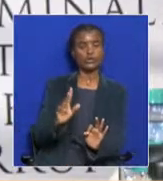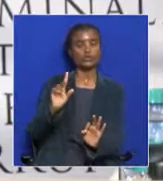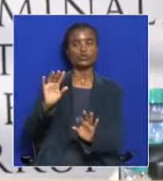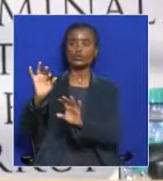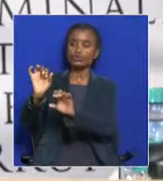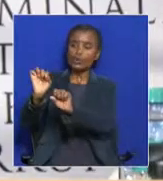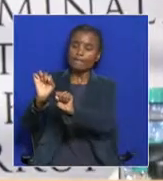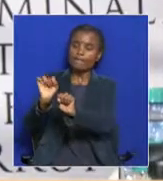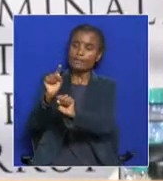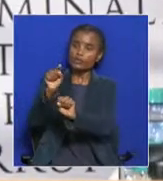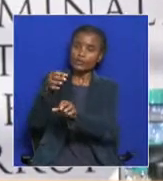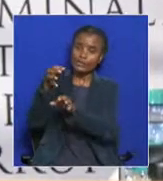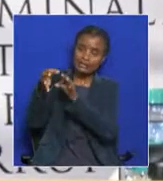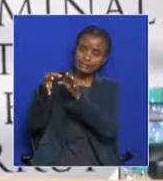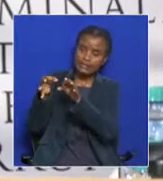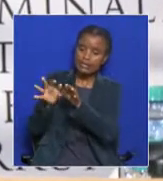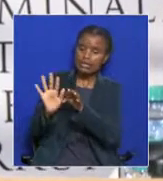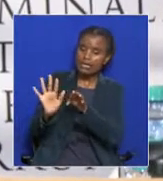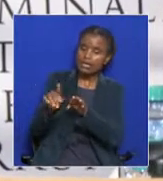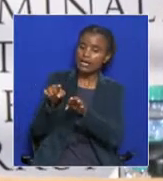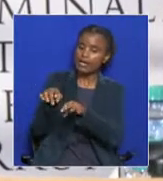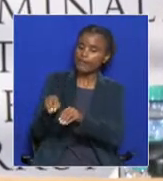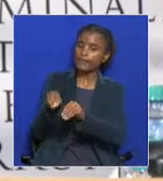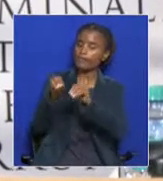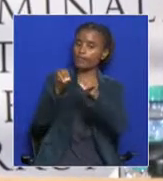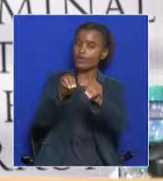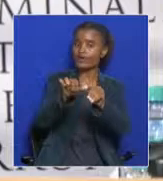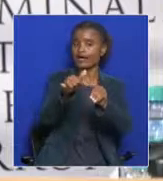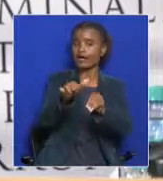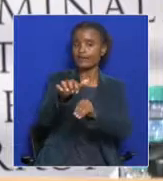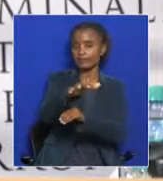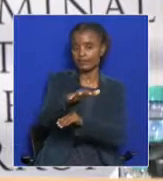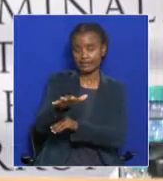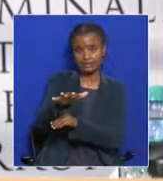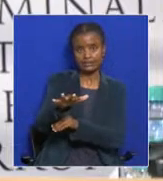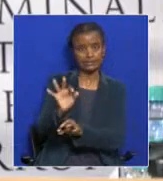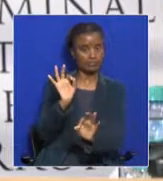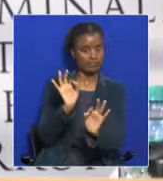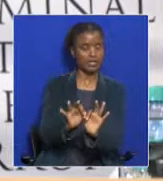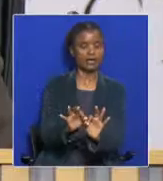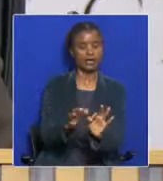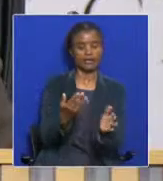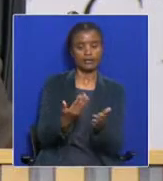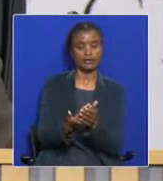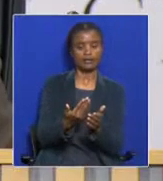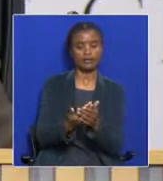it to a proper designated area to allow you to carry out your responsibilities?